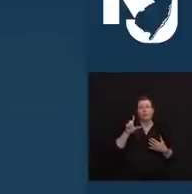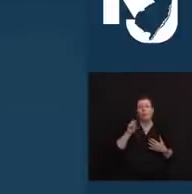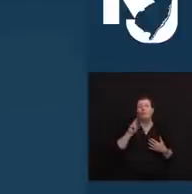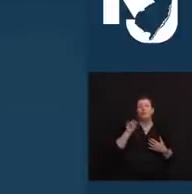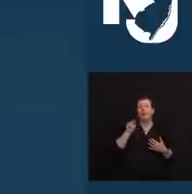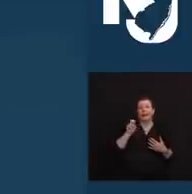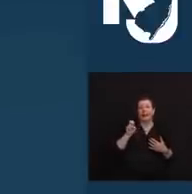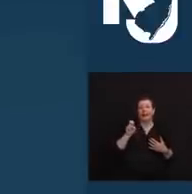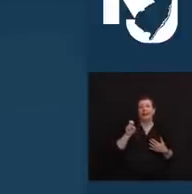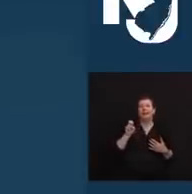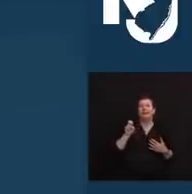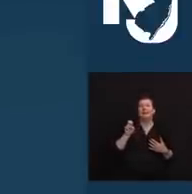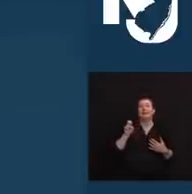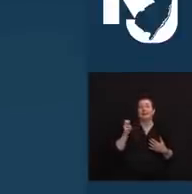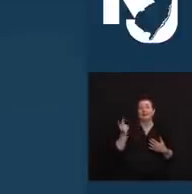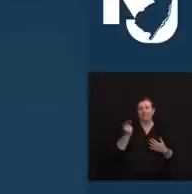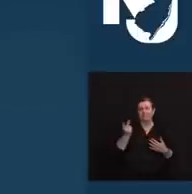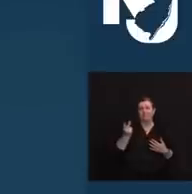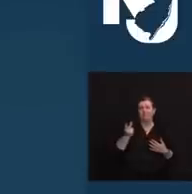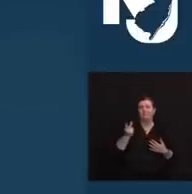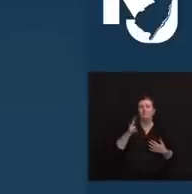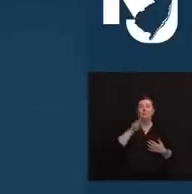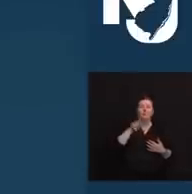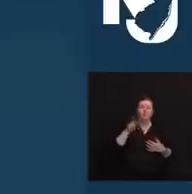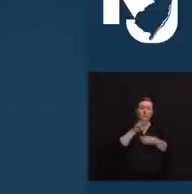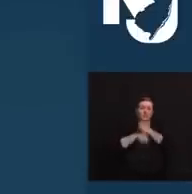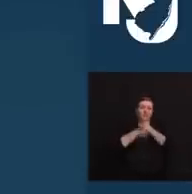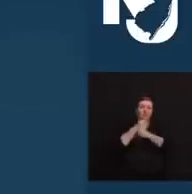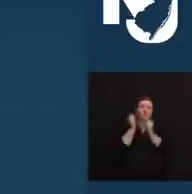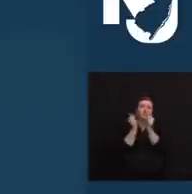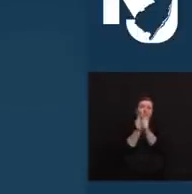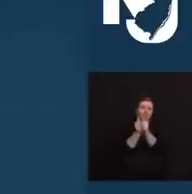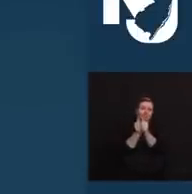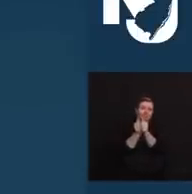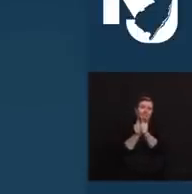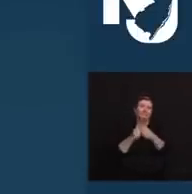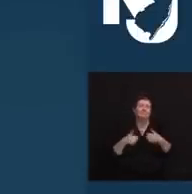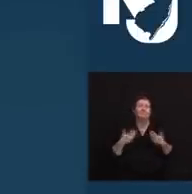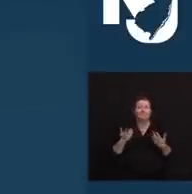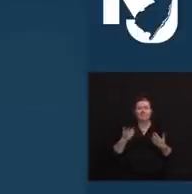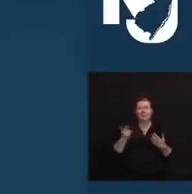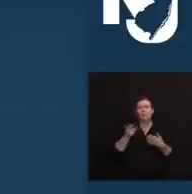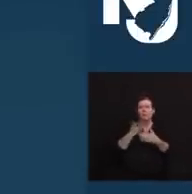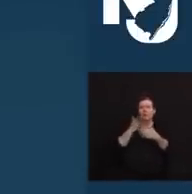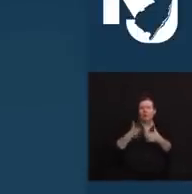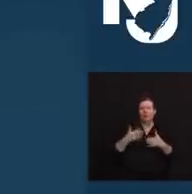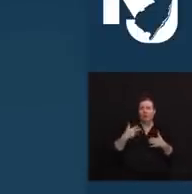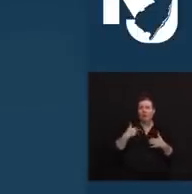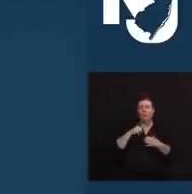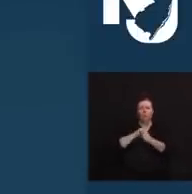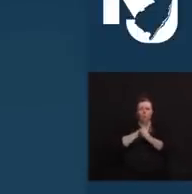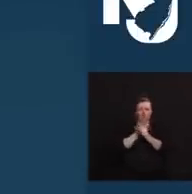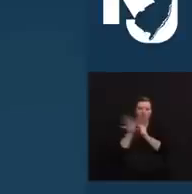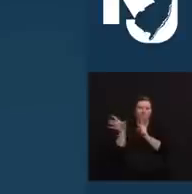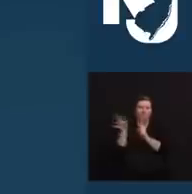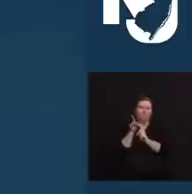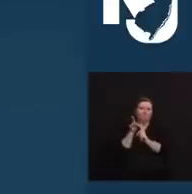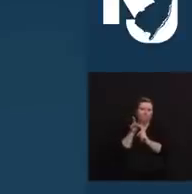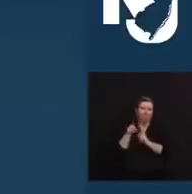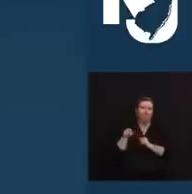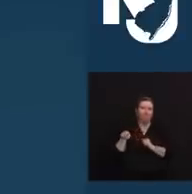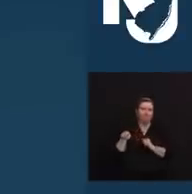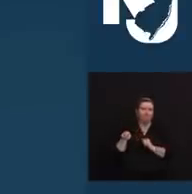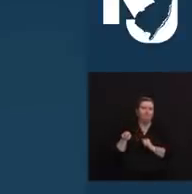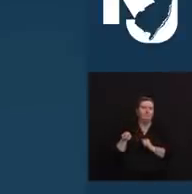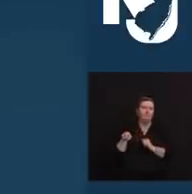years. She herself had COVID so much so that she was hospitalized. He passed on the 29th of December. She left the